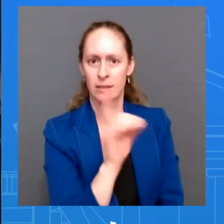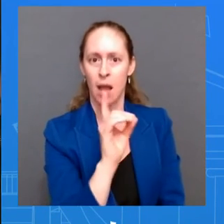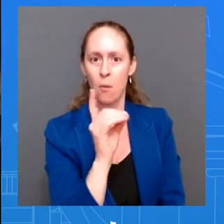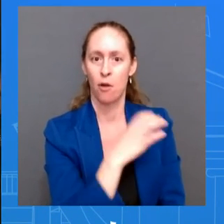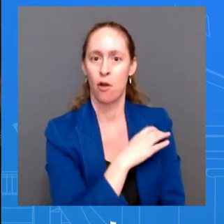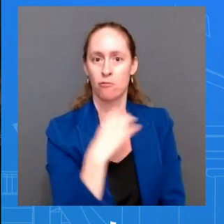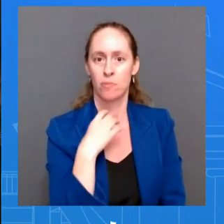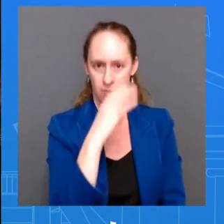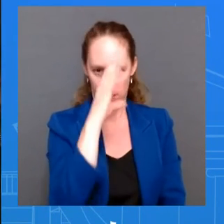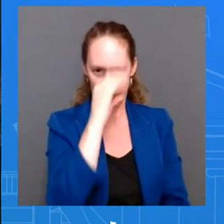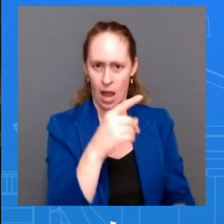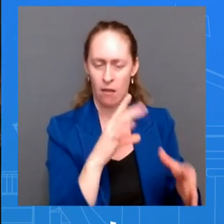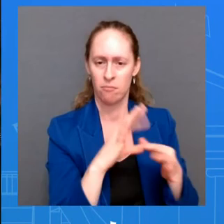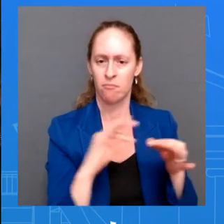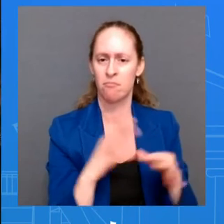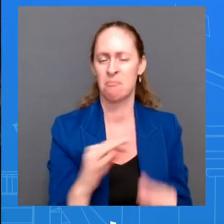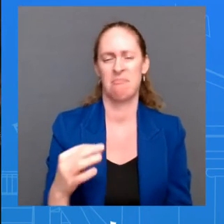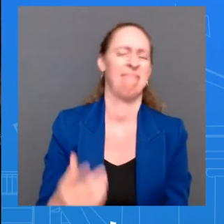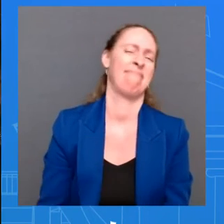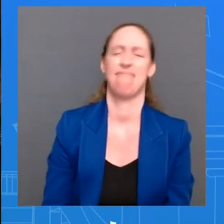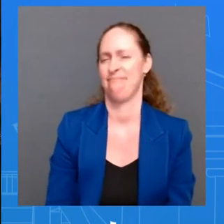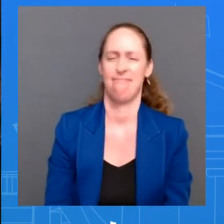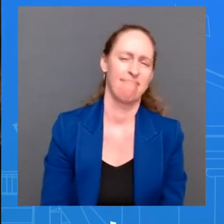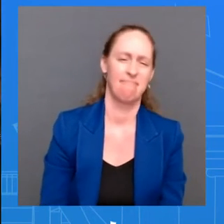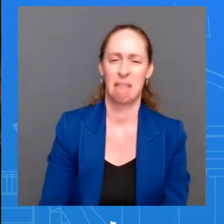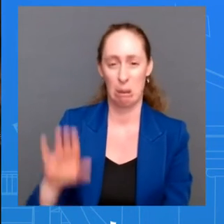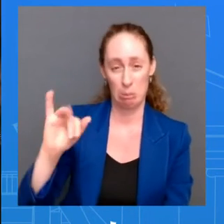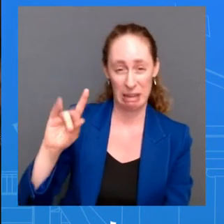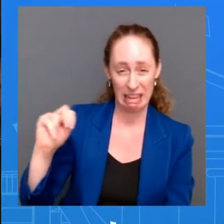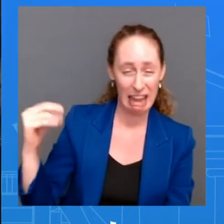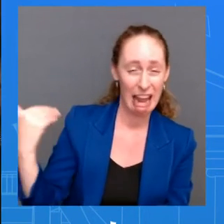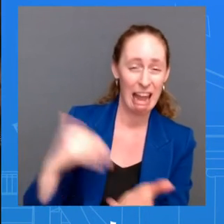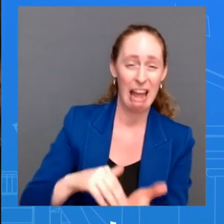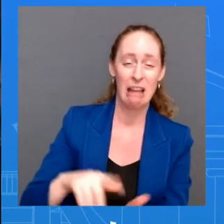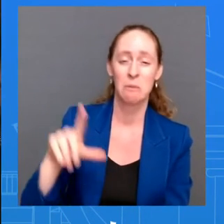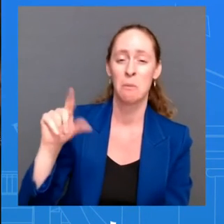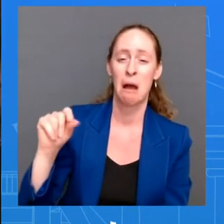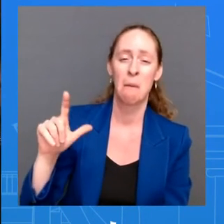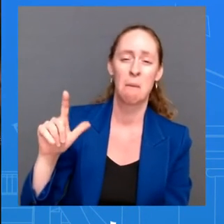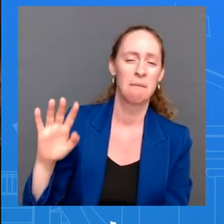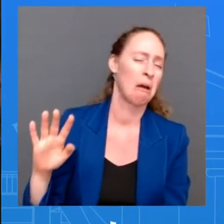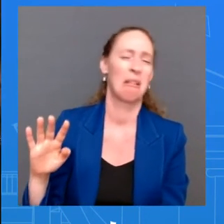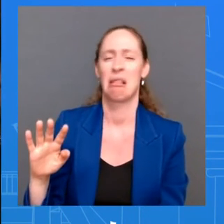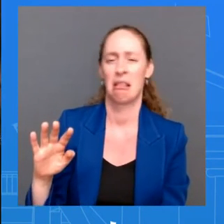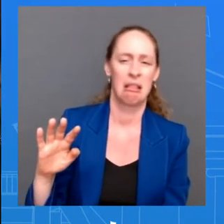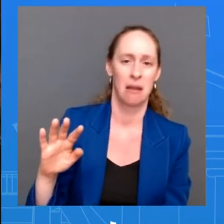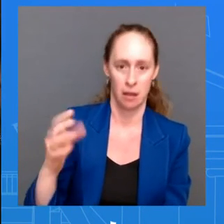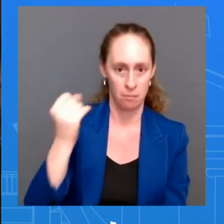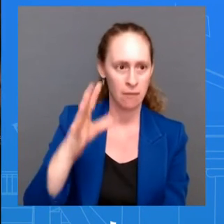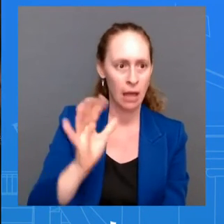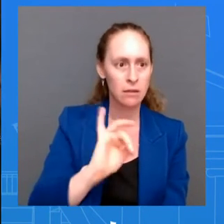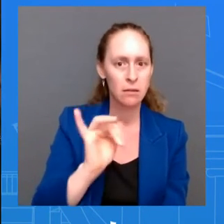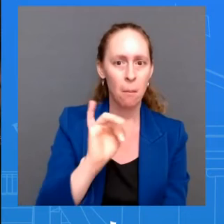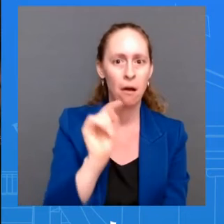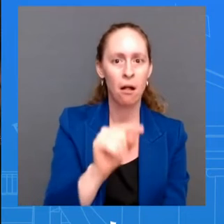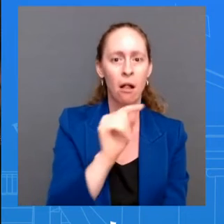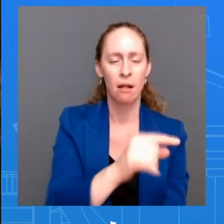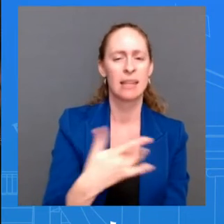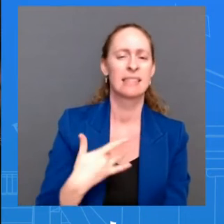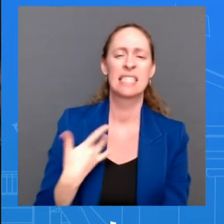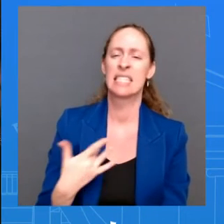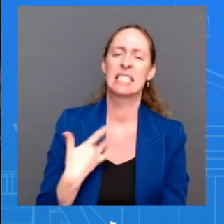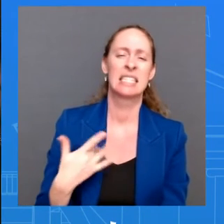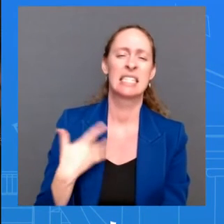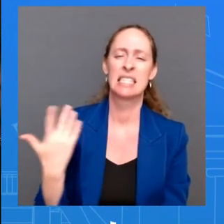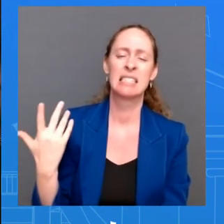He says he believes, quote, most of his colleagues feel the same way, and that it's time for a generational change. Generational